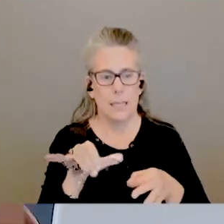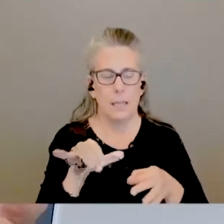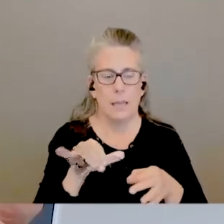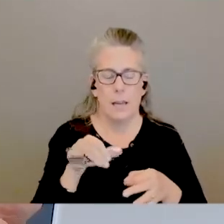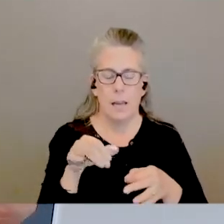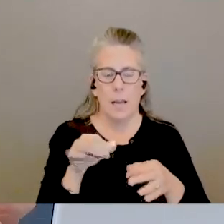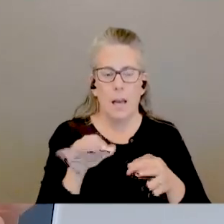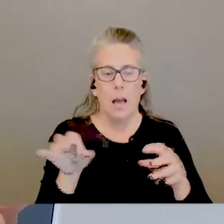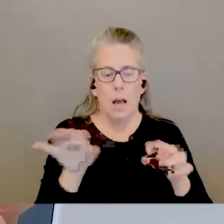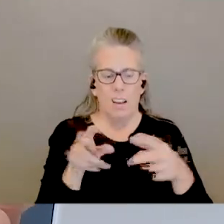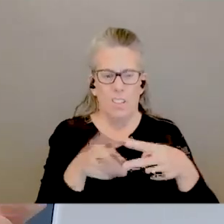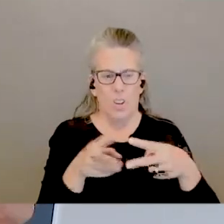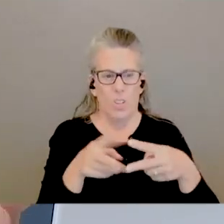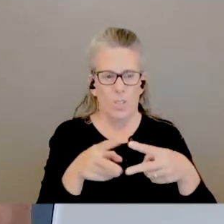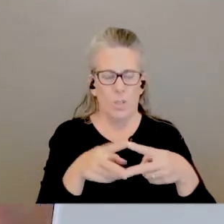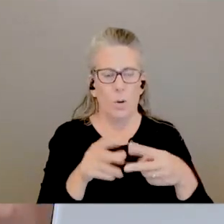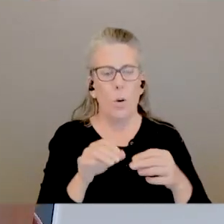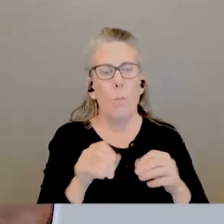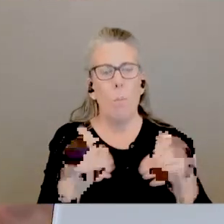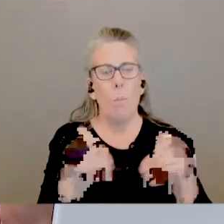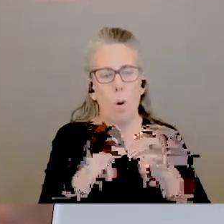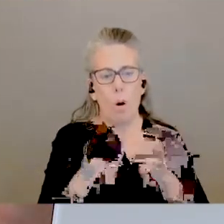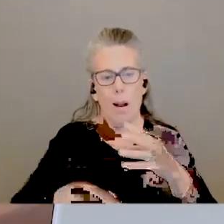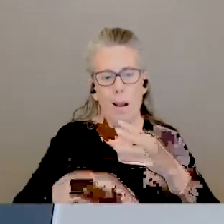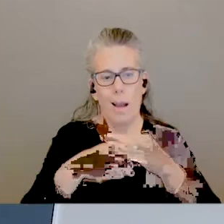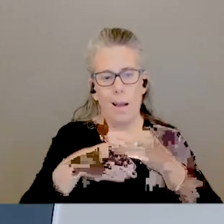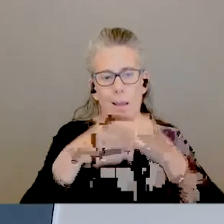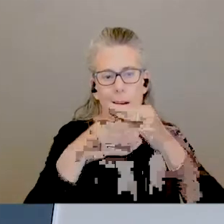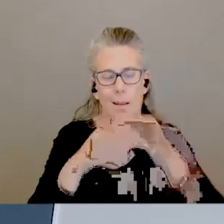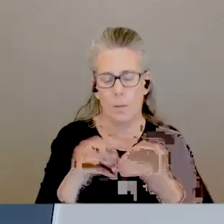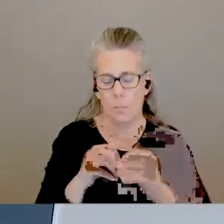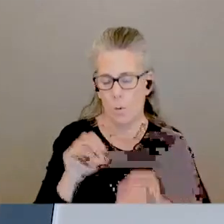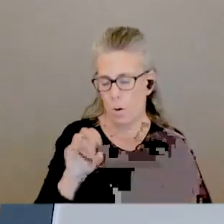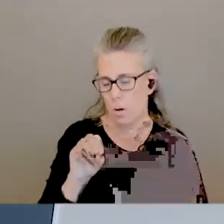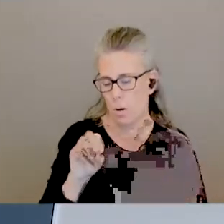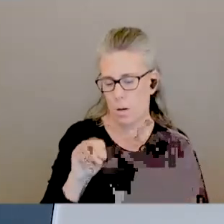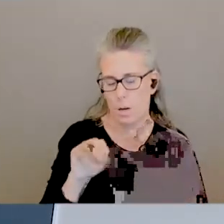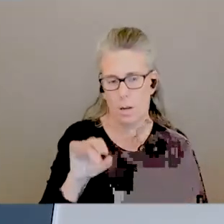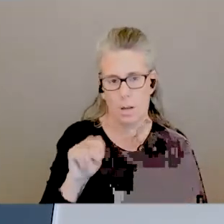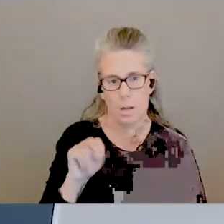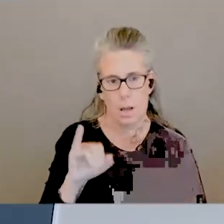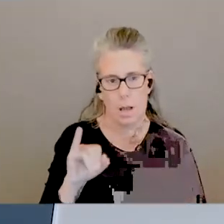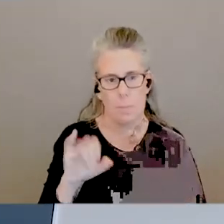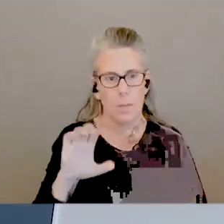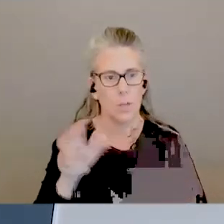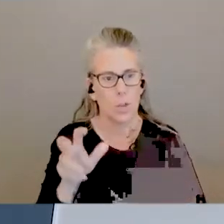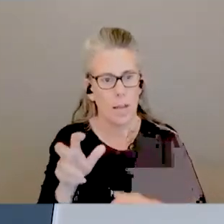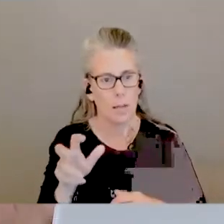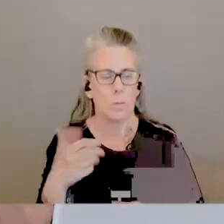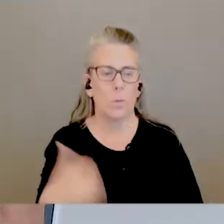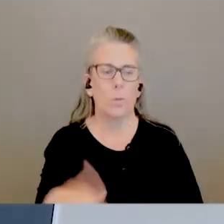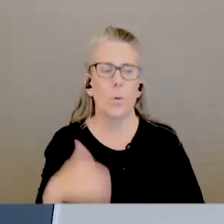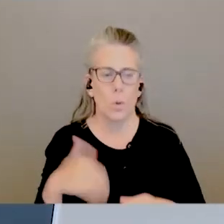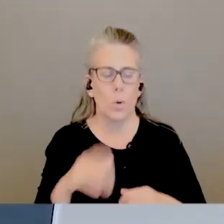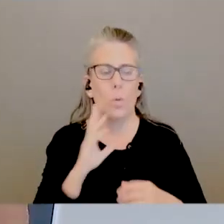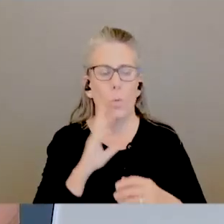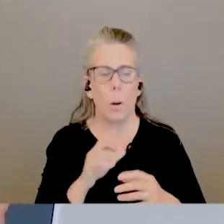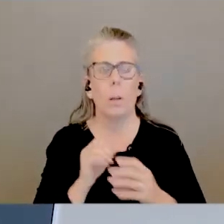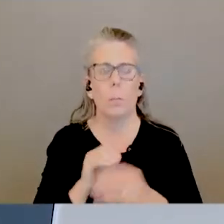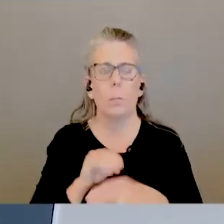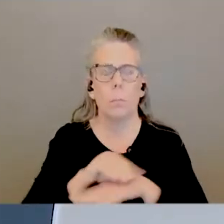and more omni-channel, I think it's going to bring some interesting challenges in our architecture as well, especially when we look at